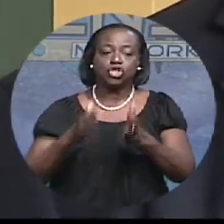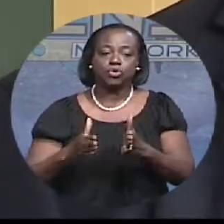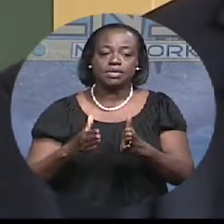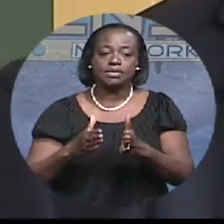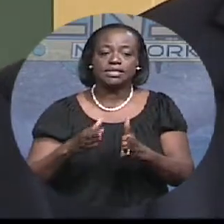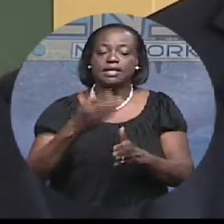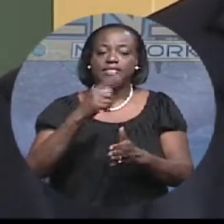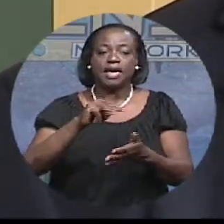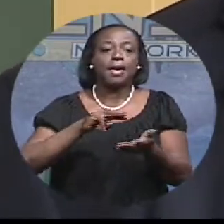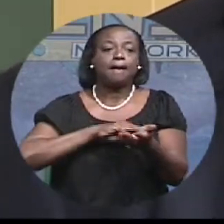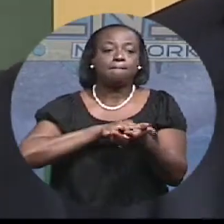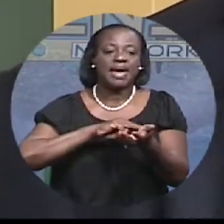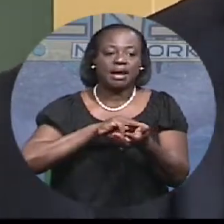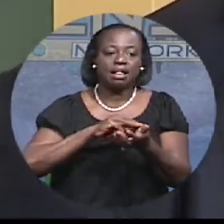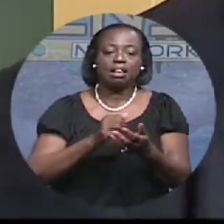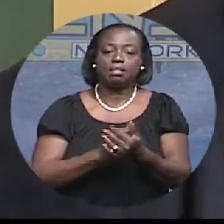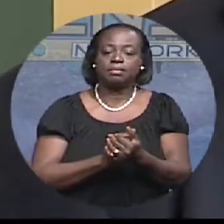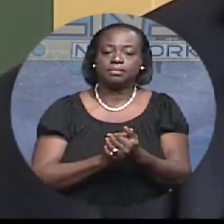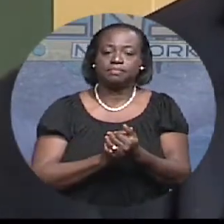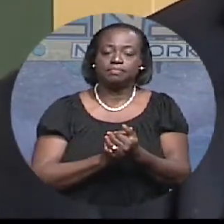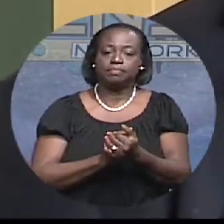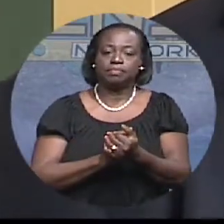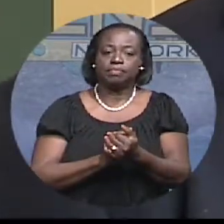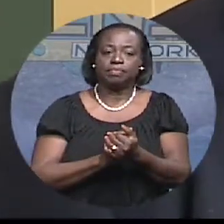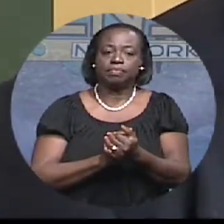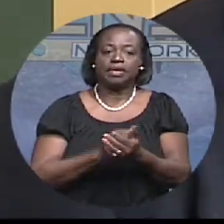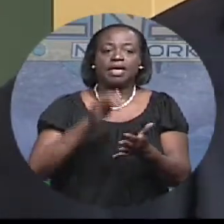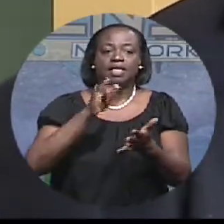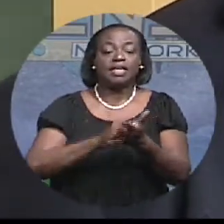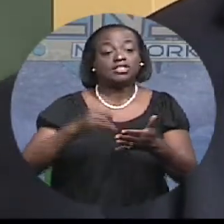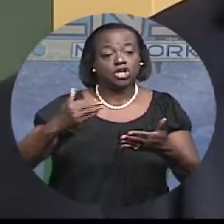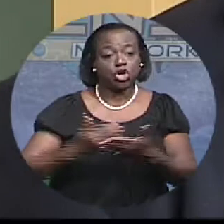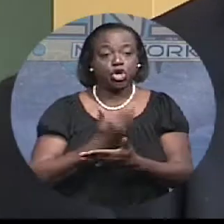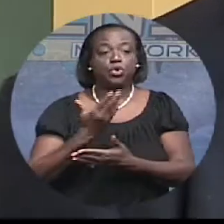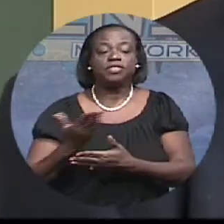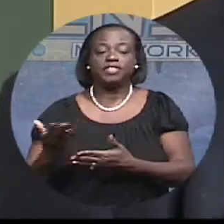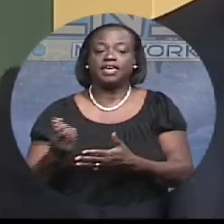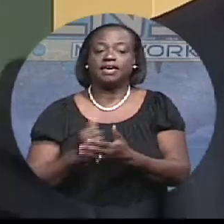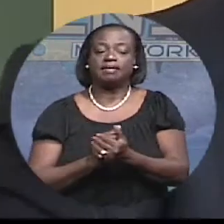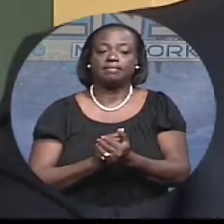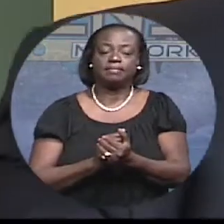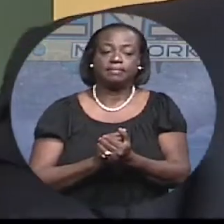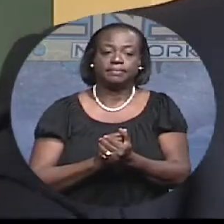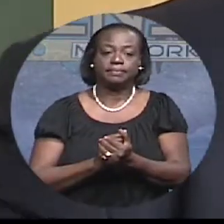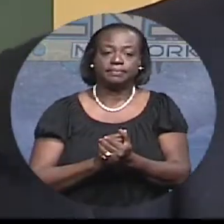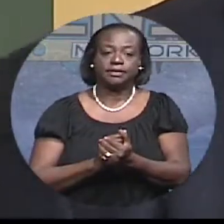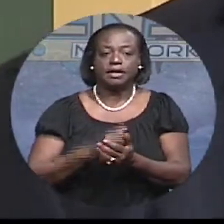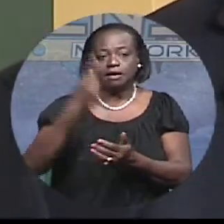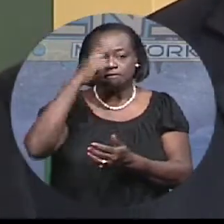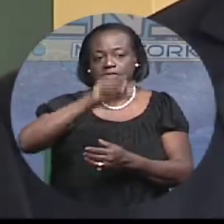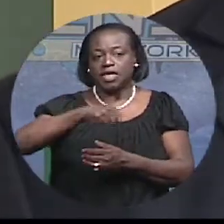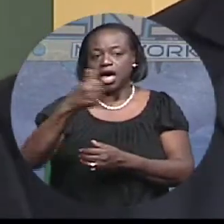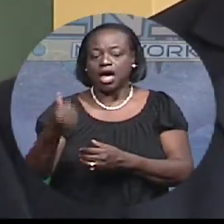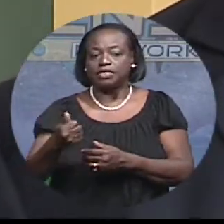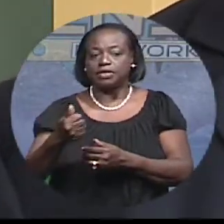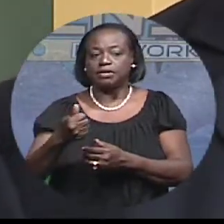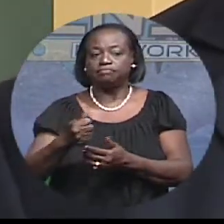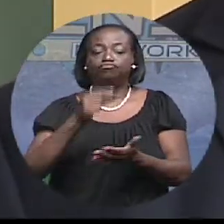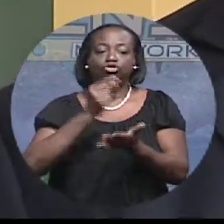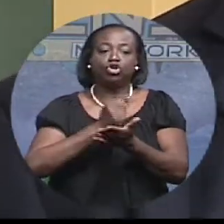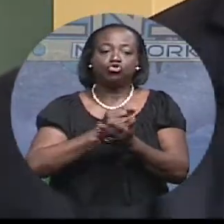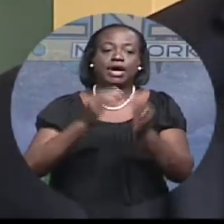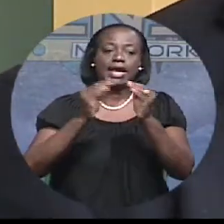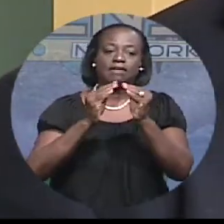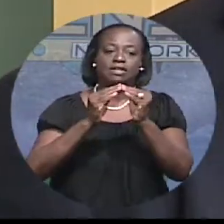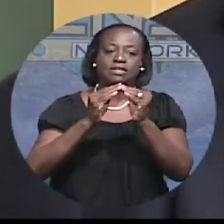in school, you see. So we are looking forward to that. That's a new venture. And for the other grade levels, I know our preschool